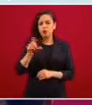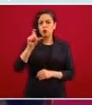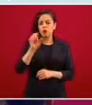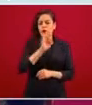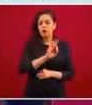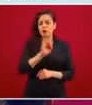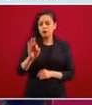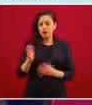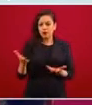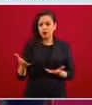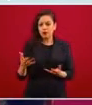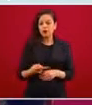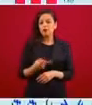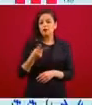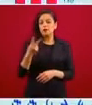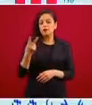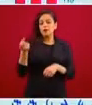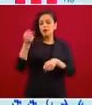epidemic,